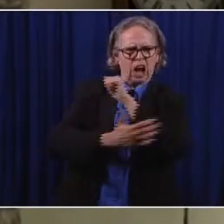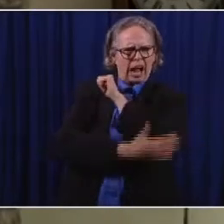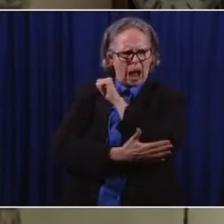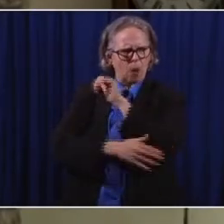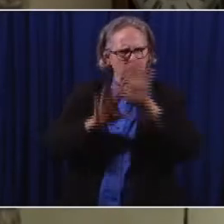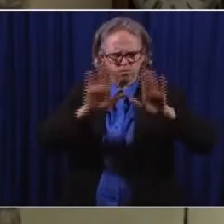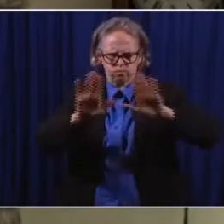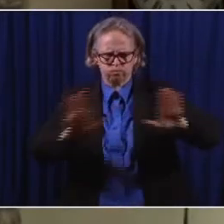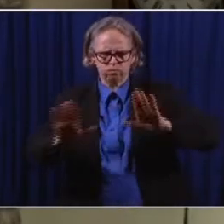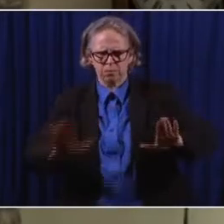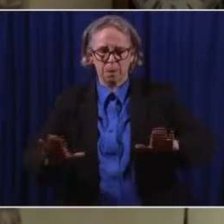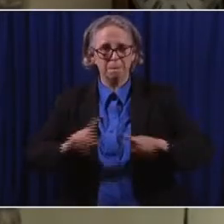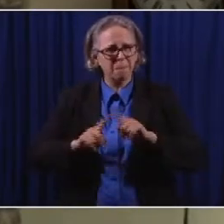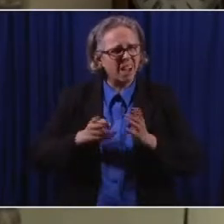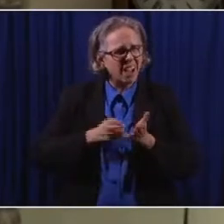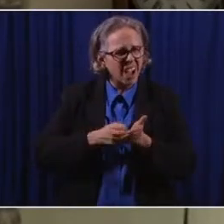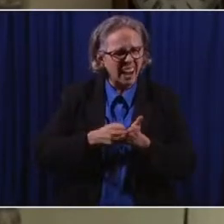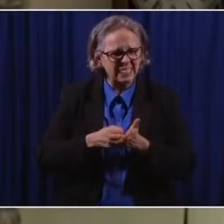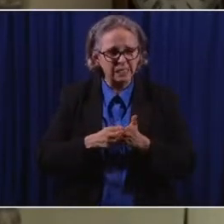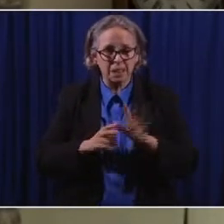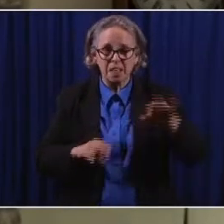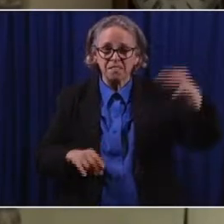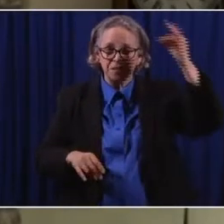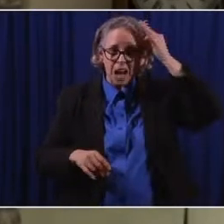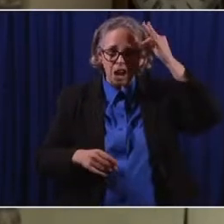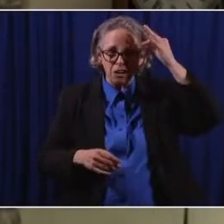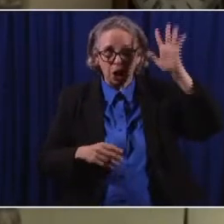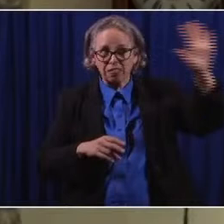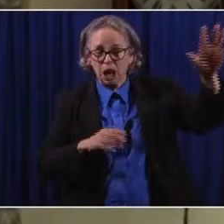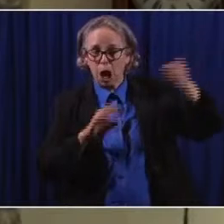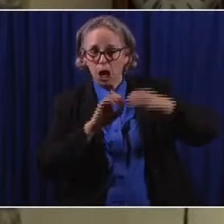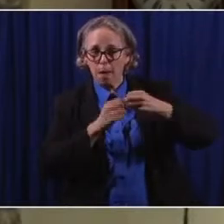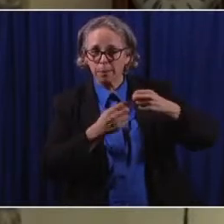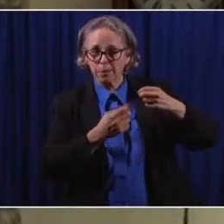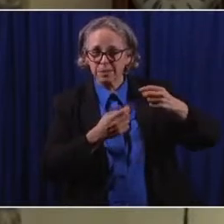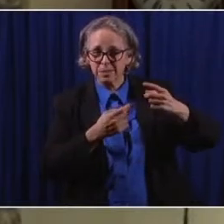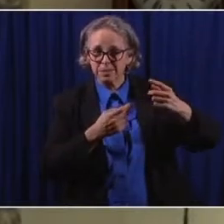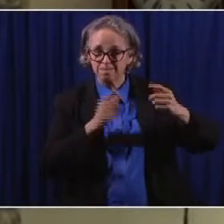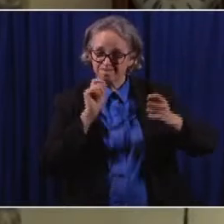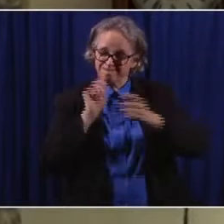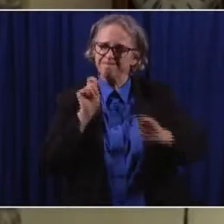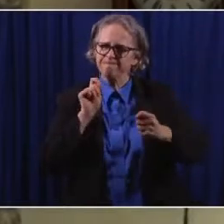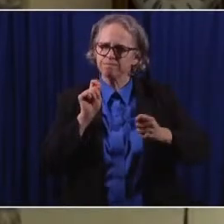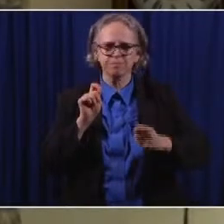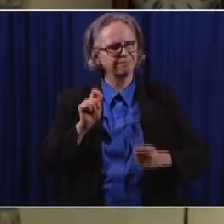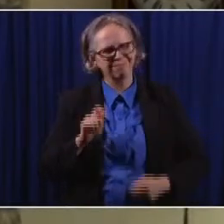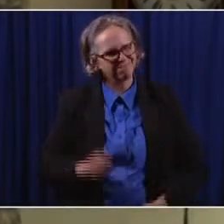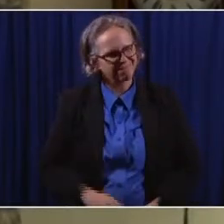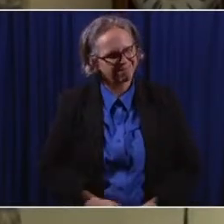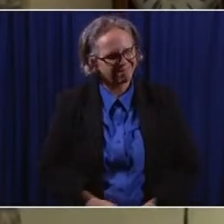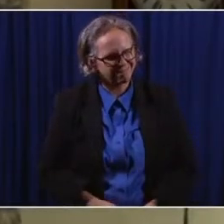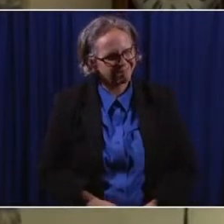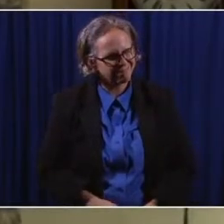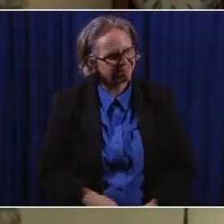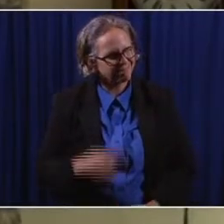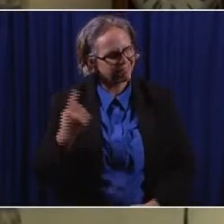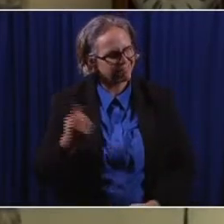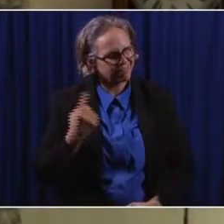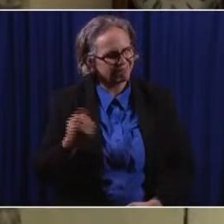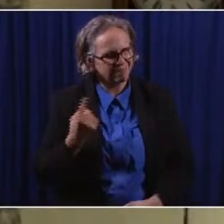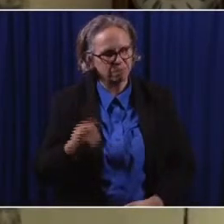not always as precise as they could be, because my understanding is they are using the